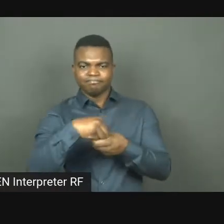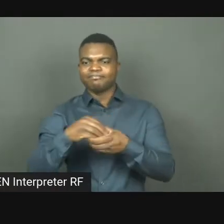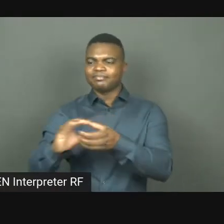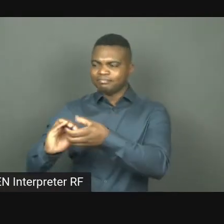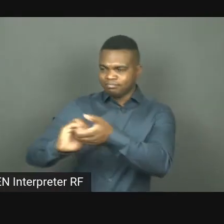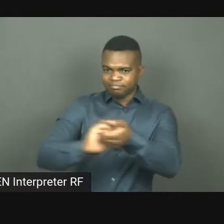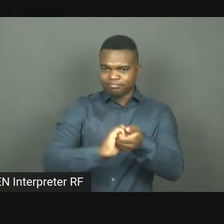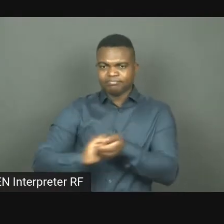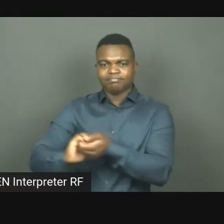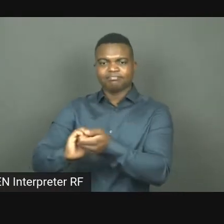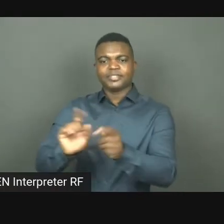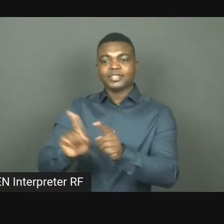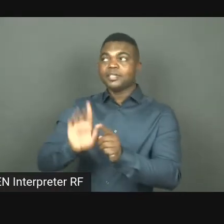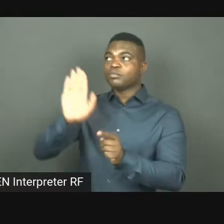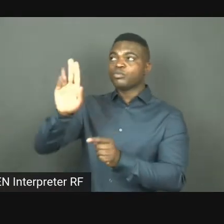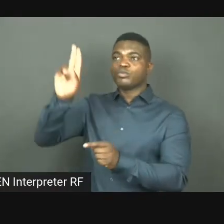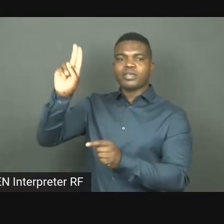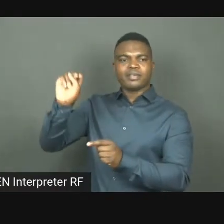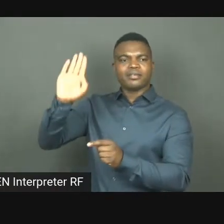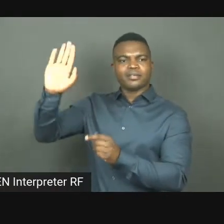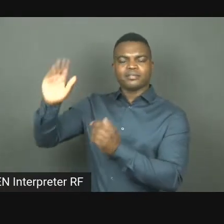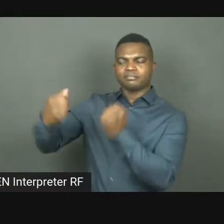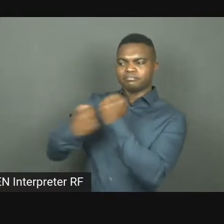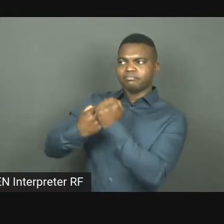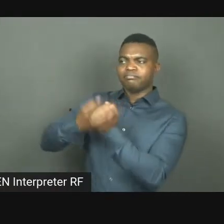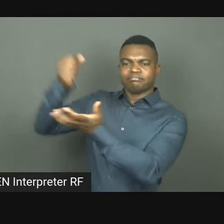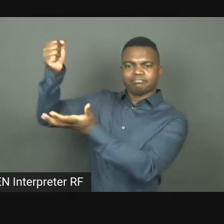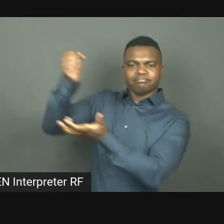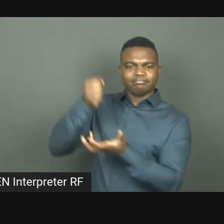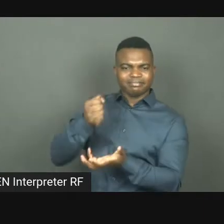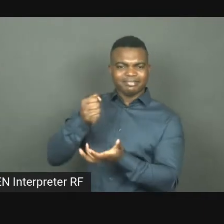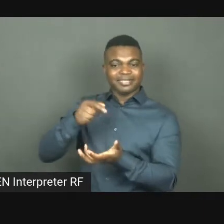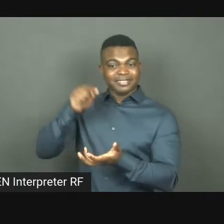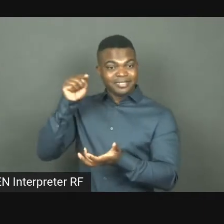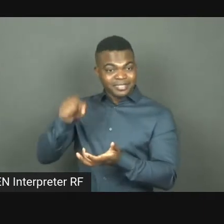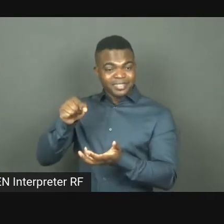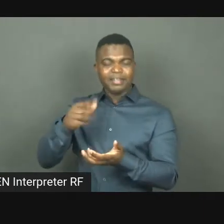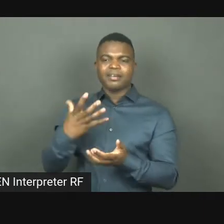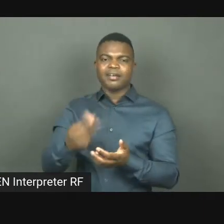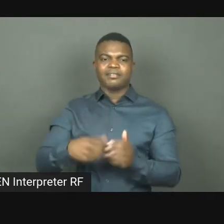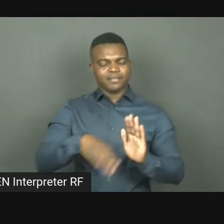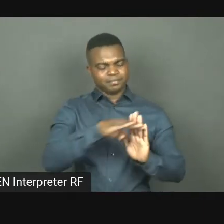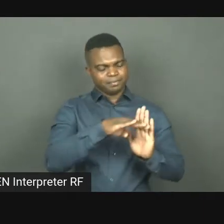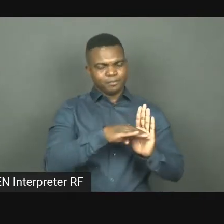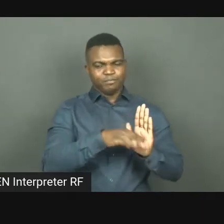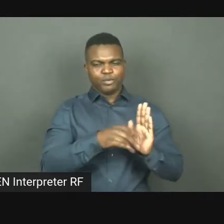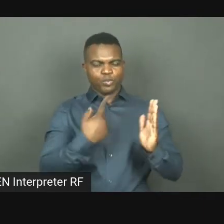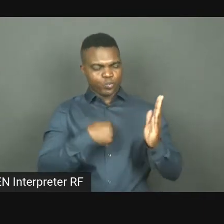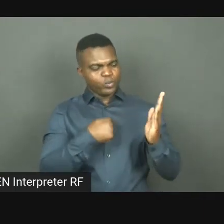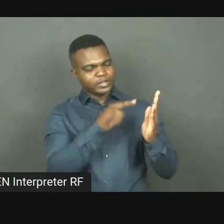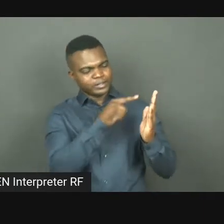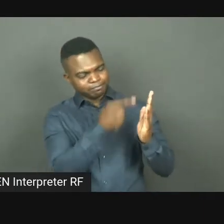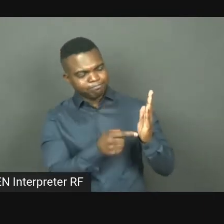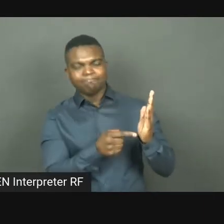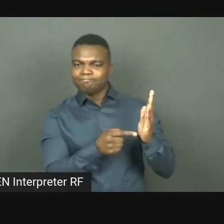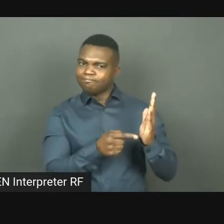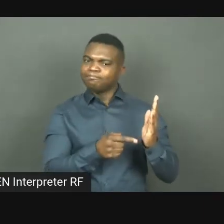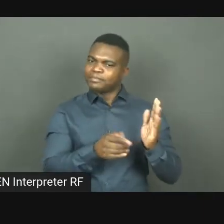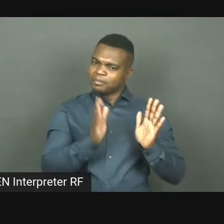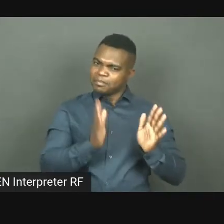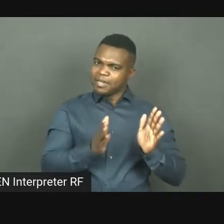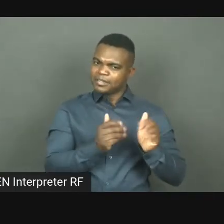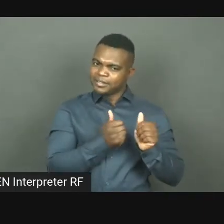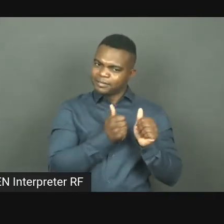the insight and the revelation of that faith movement coming out of the Christian tradition. The claim was